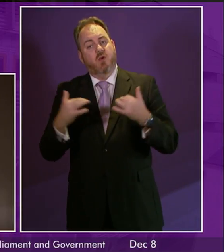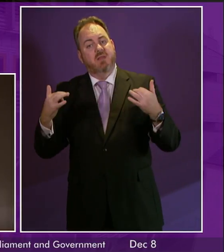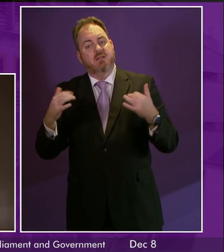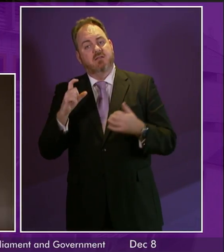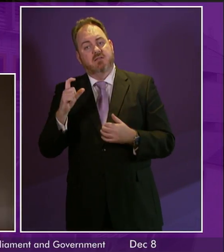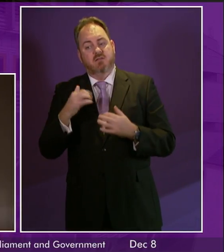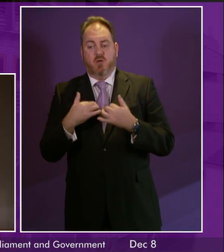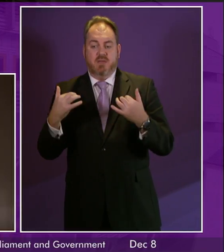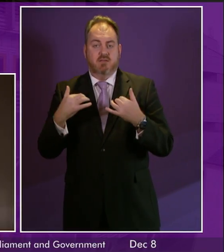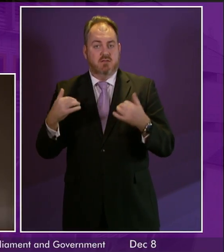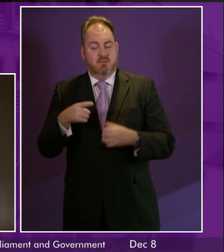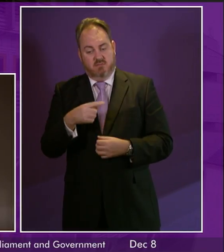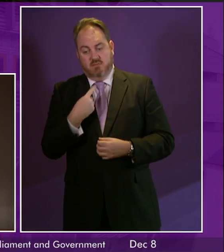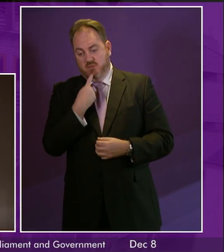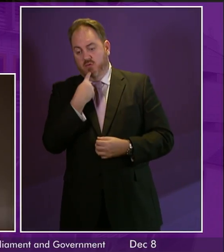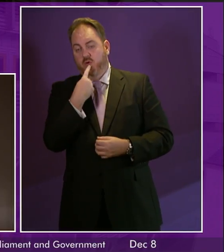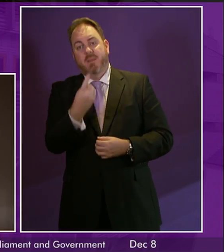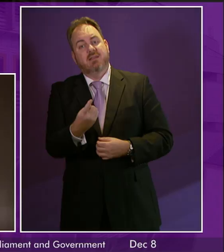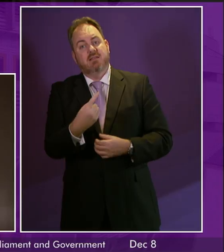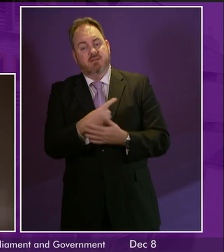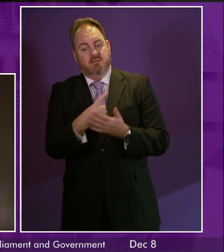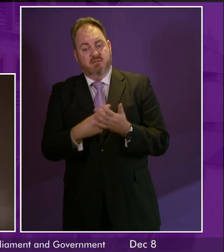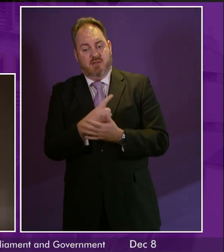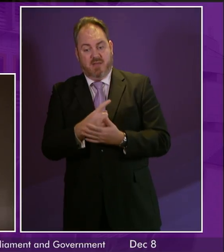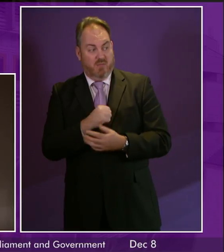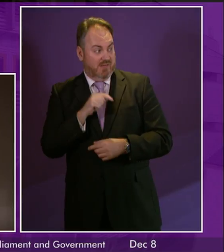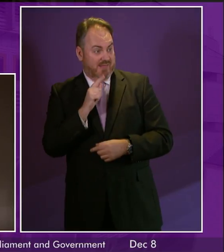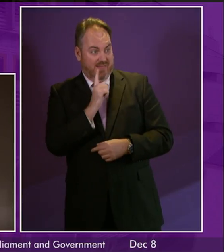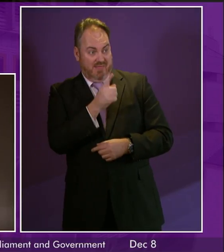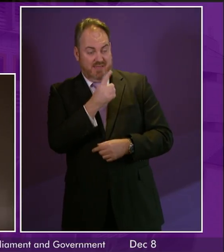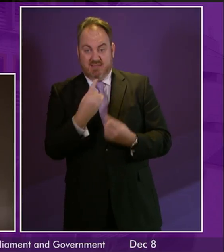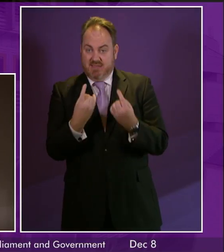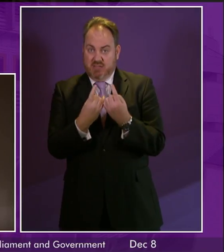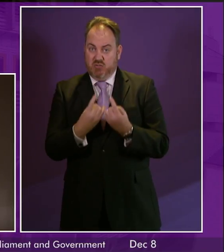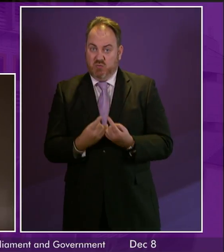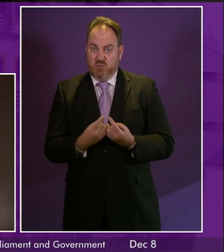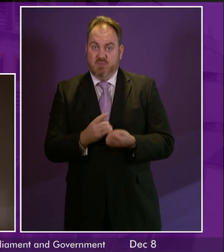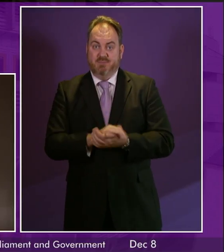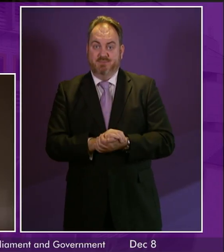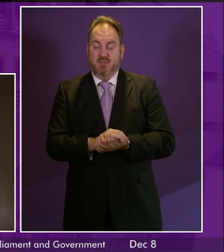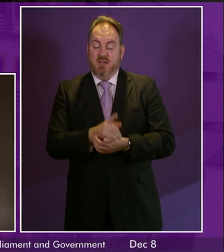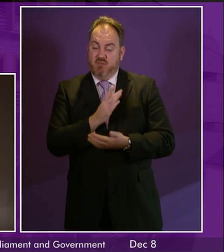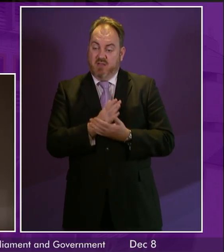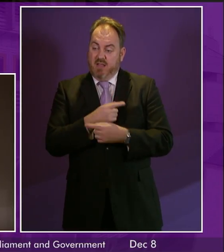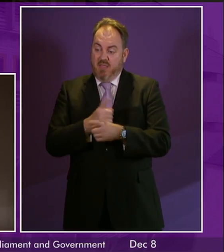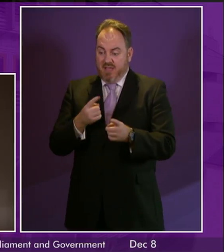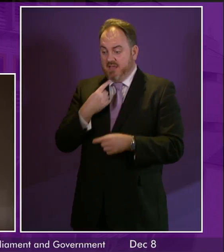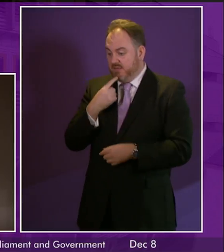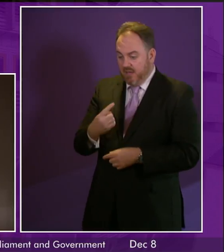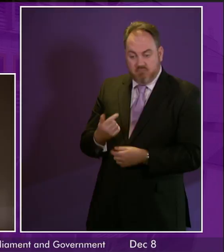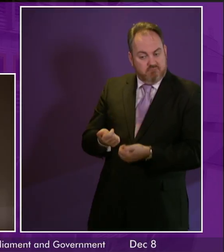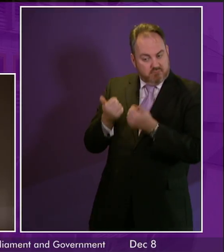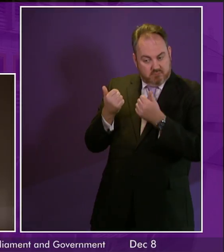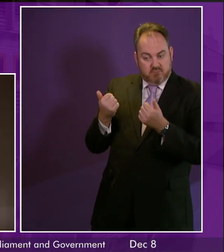Affairs Committee made comment about the agreement we are discussing today. In short, they welcomed the agreement